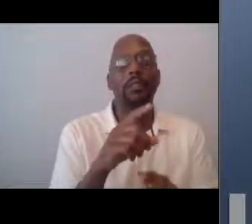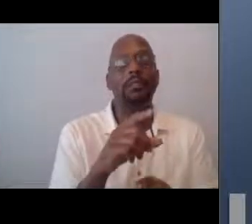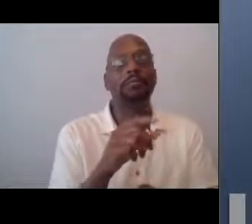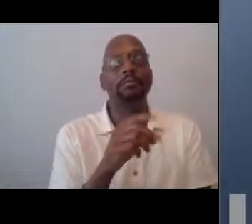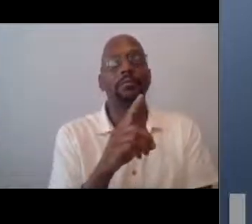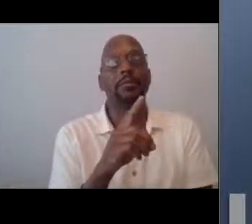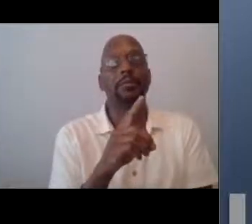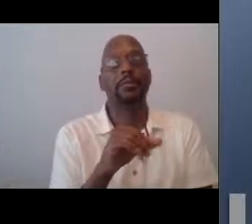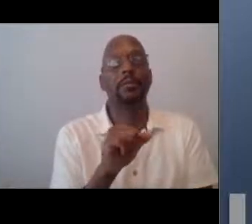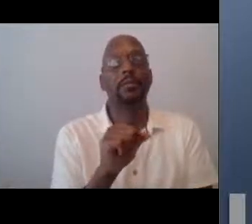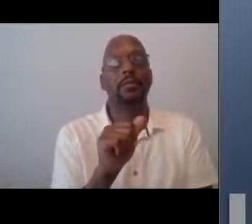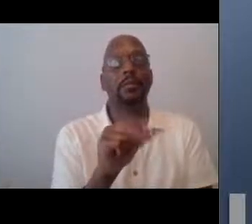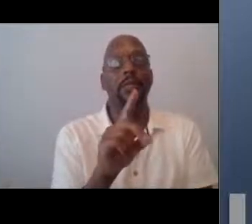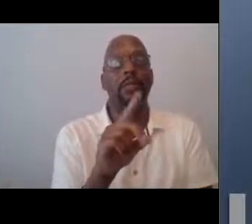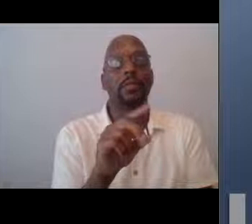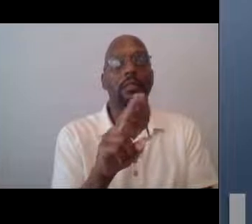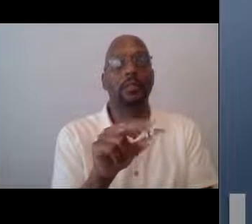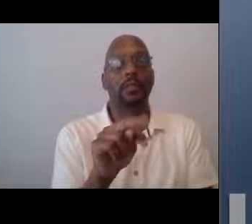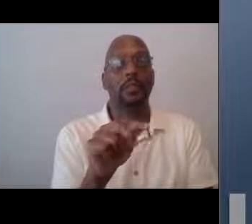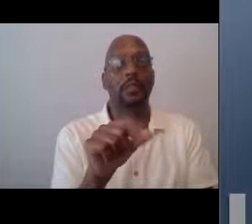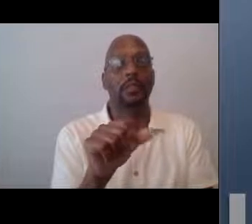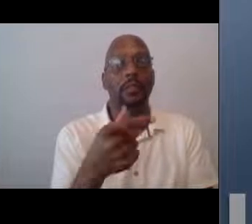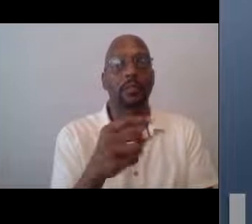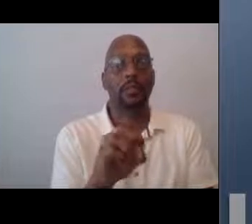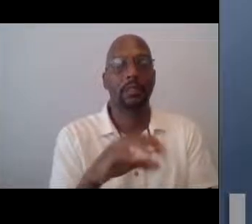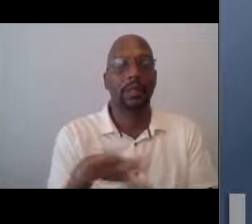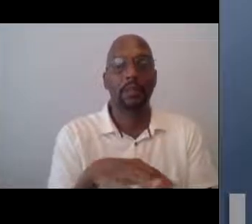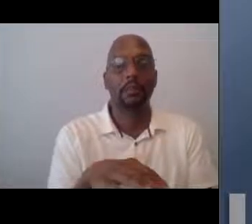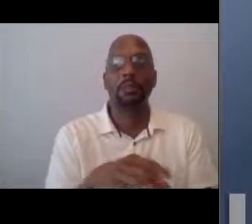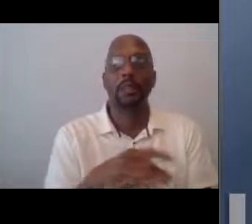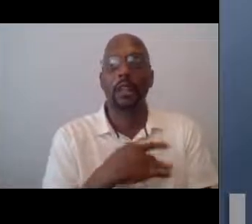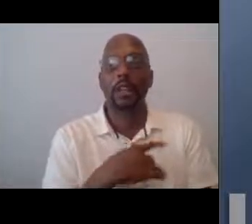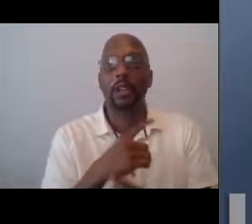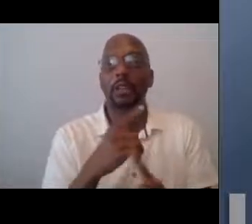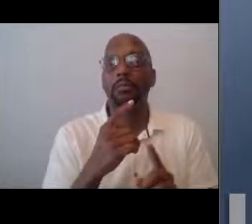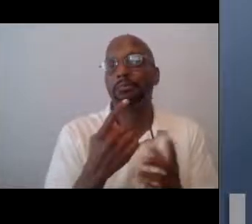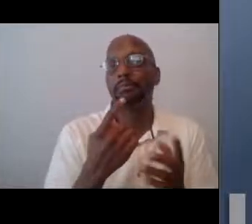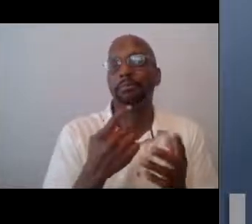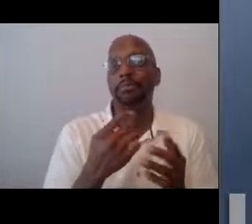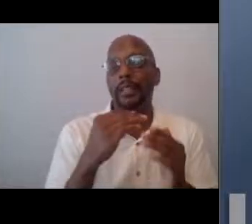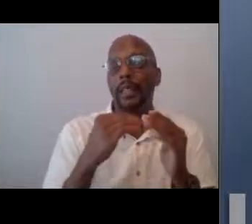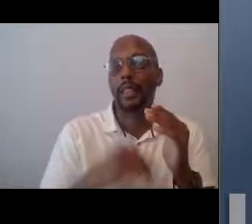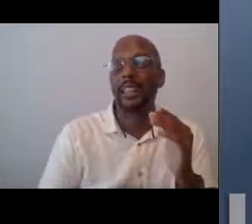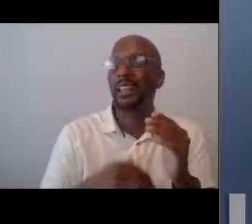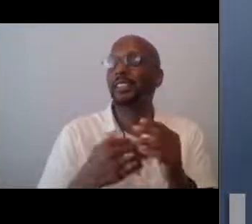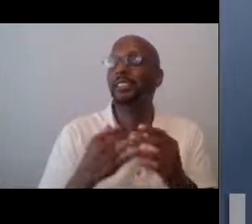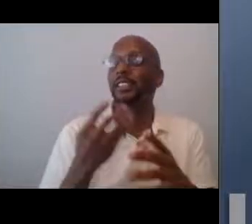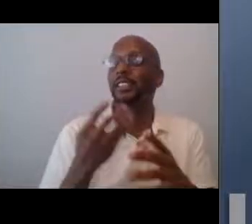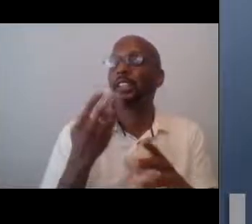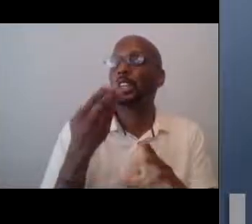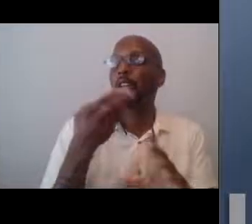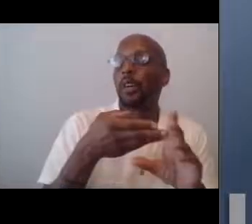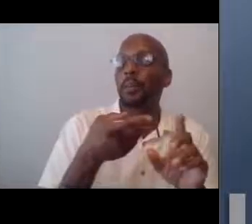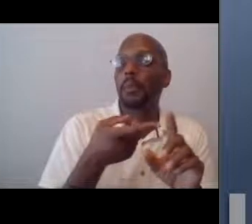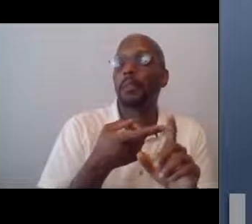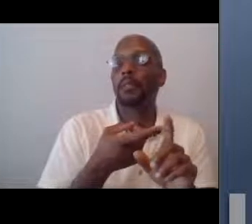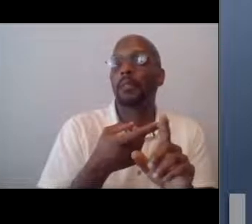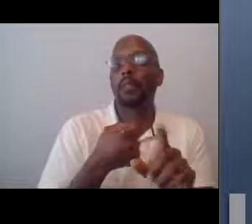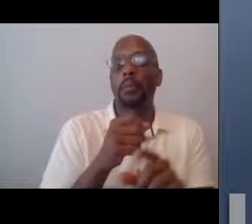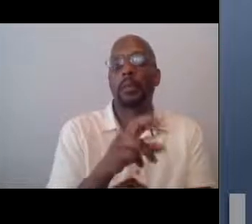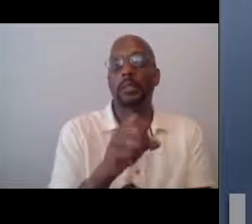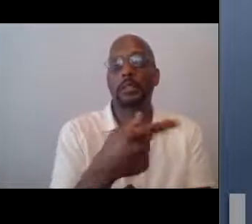now provided a public comment period in response to concerns regarding the lack of involvement from the regions. However, we are concerned that